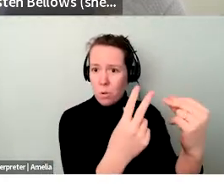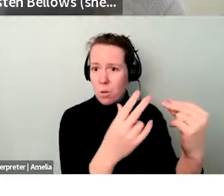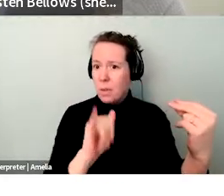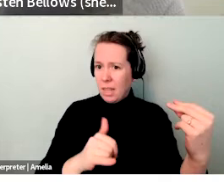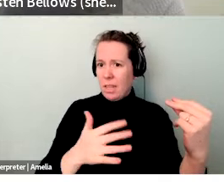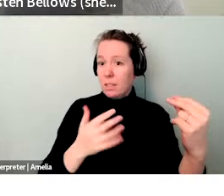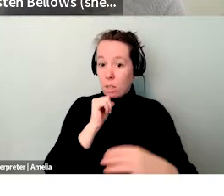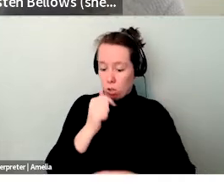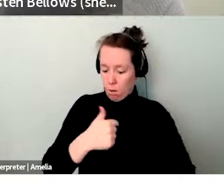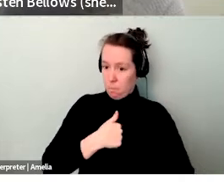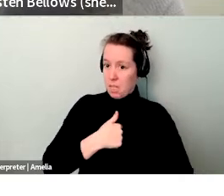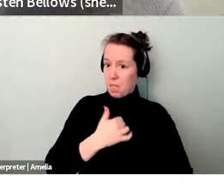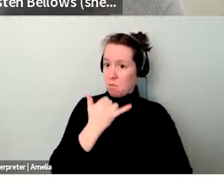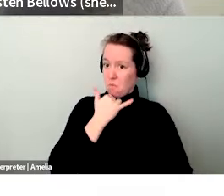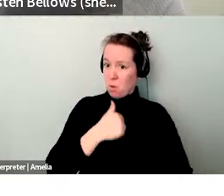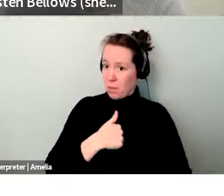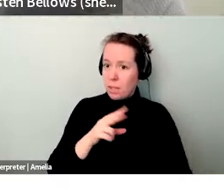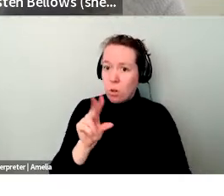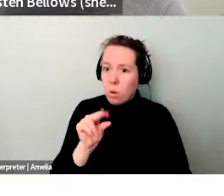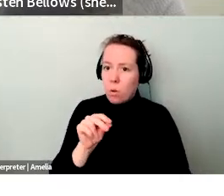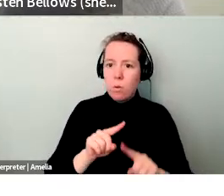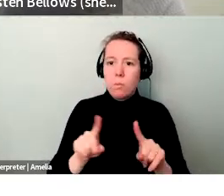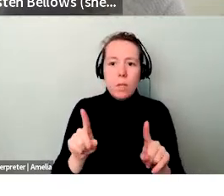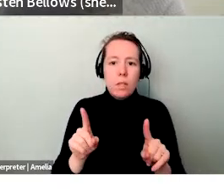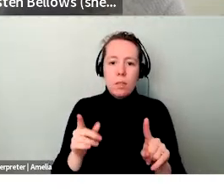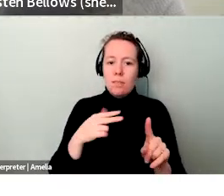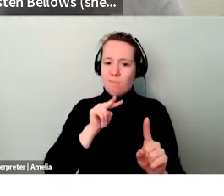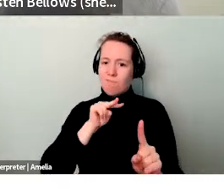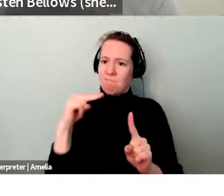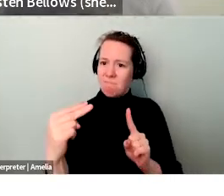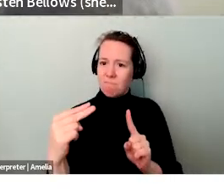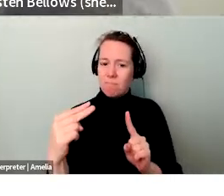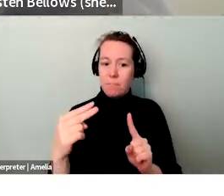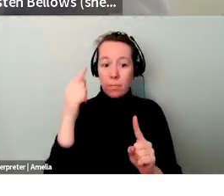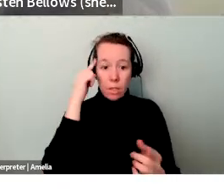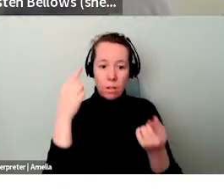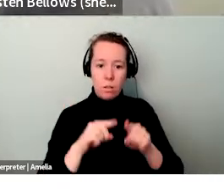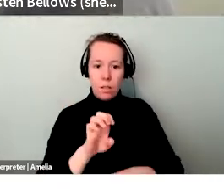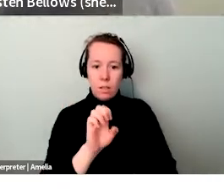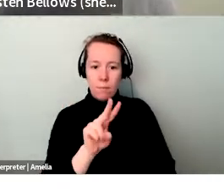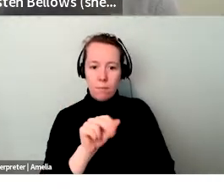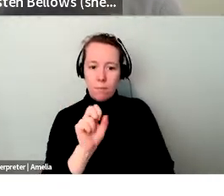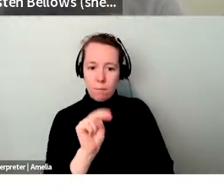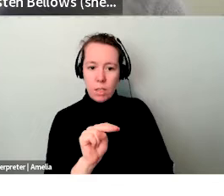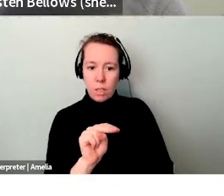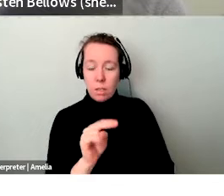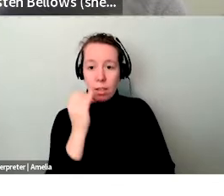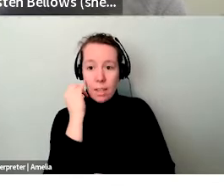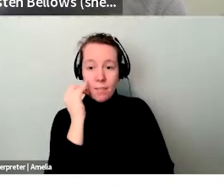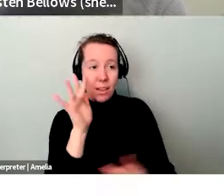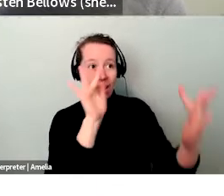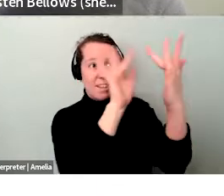not catching up for sure. Then I agree with Evan, not hearing an answer back is very demoralizing. Yeah, I